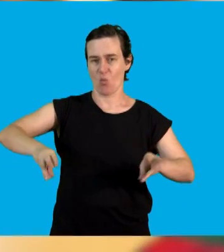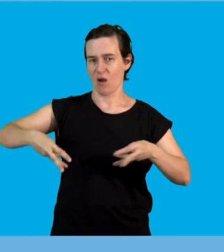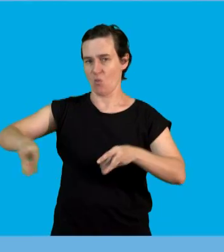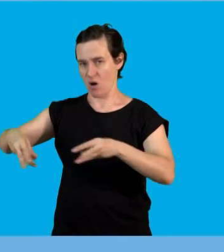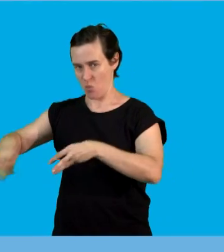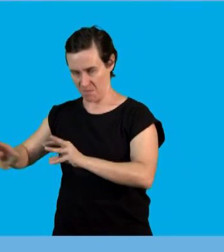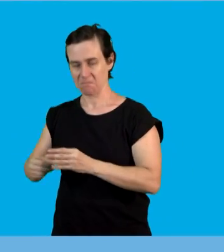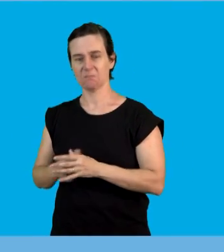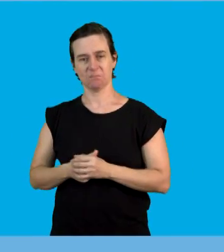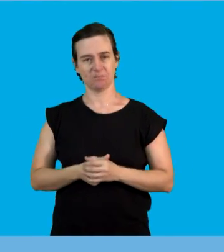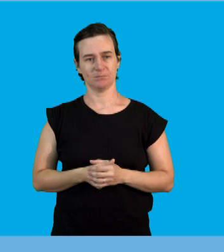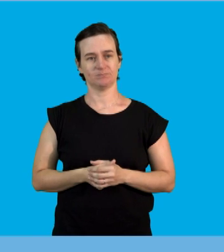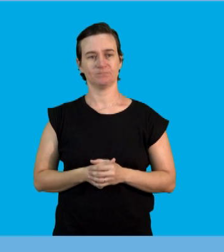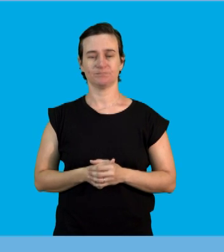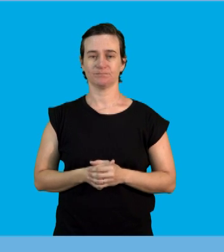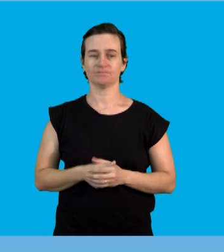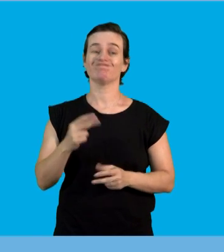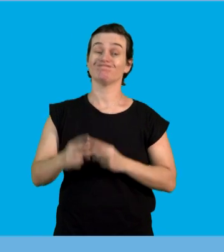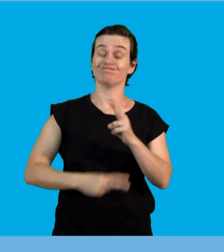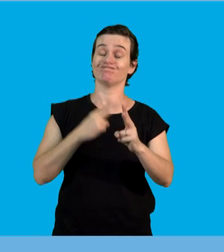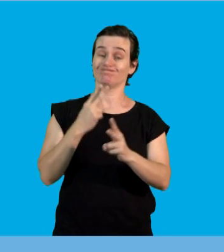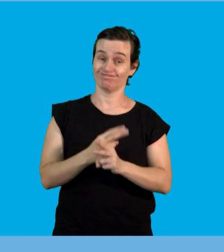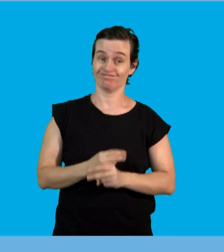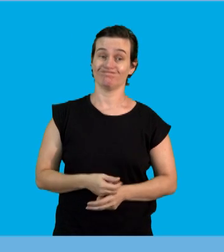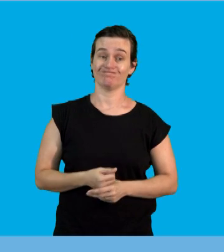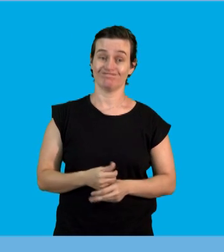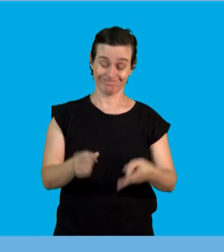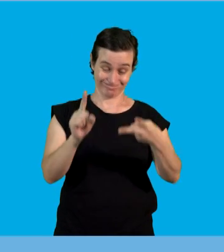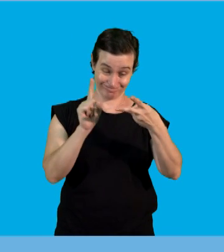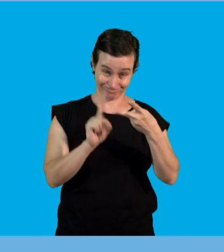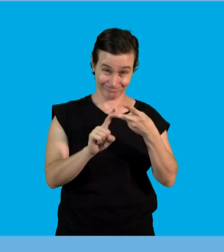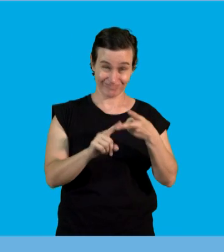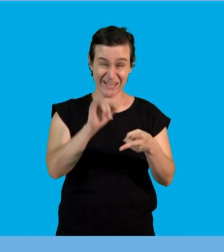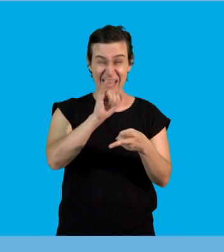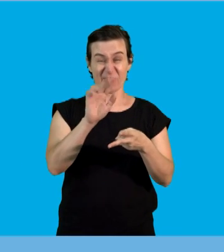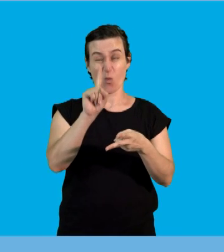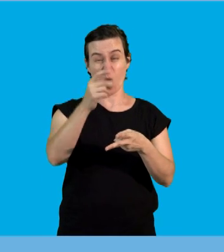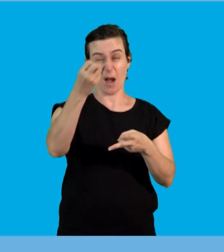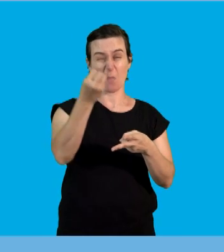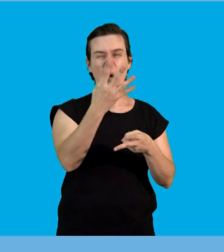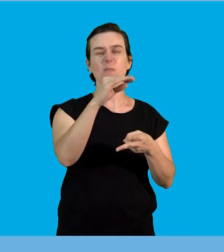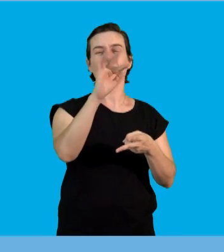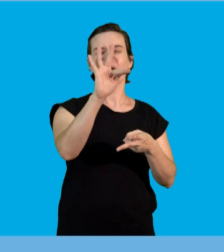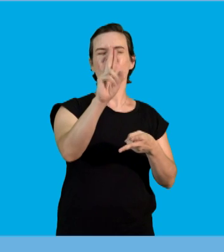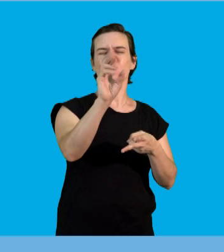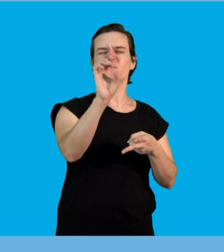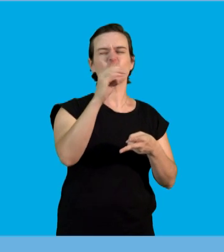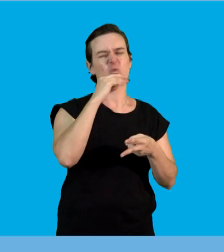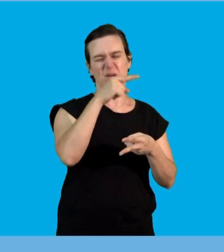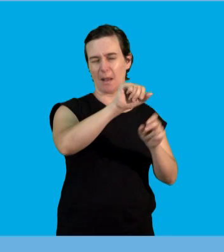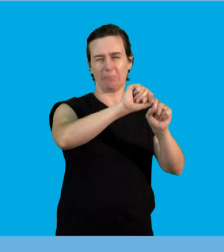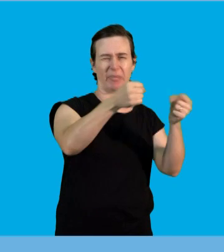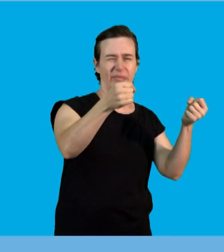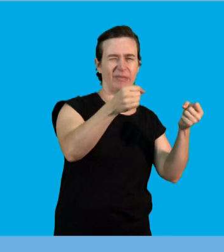circuit. So now to reiterate, we have said if one light bulb fuses, or that means if its filament breaks, only the